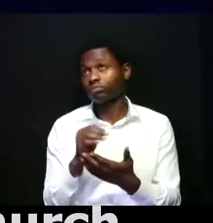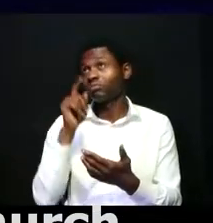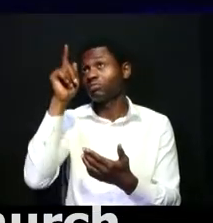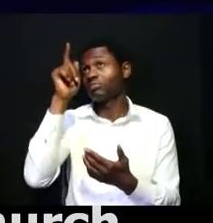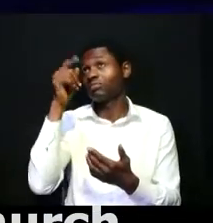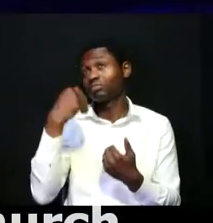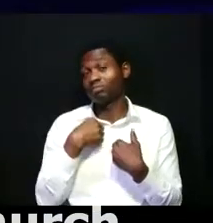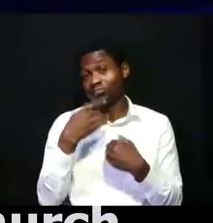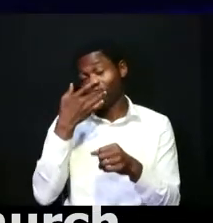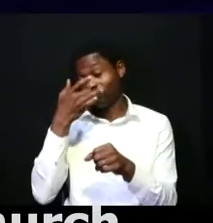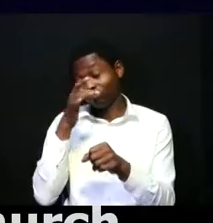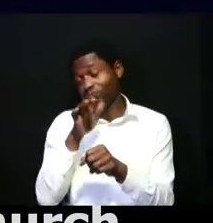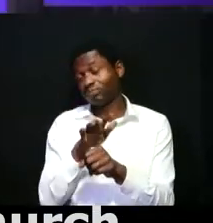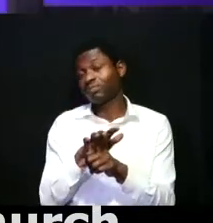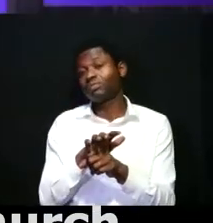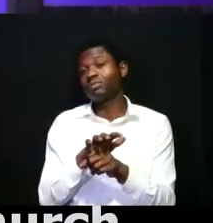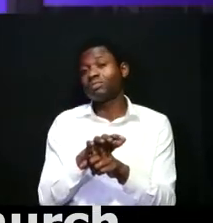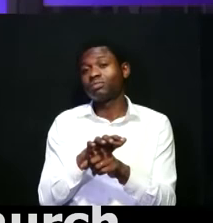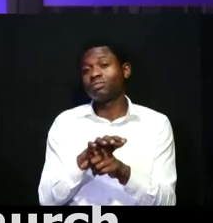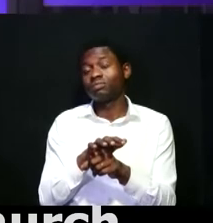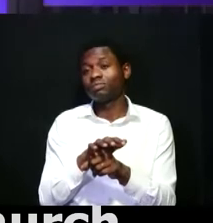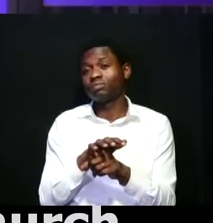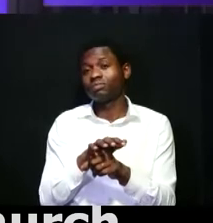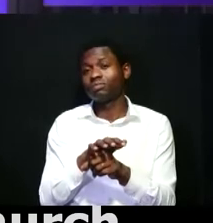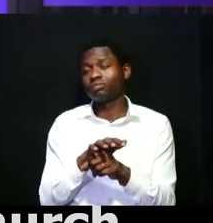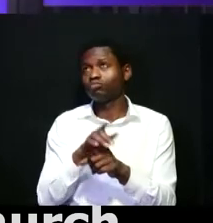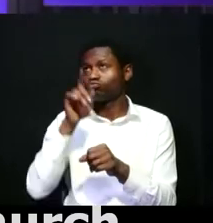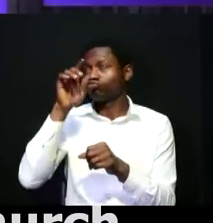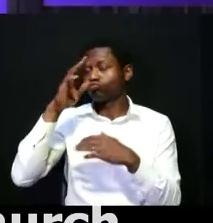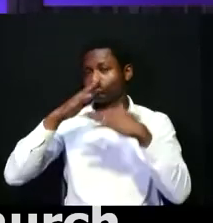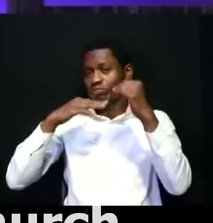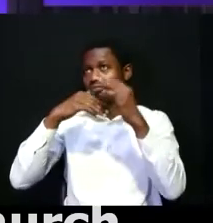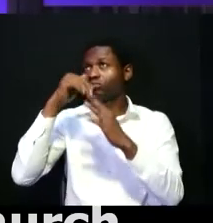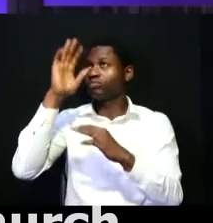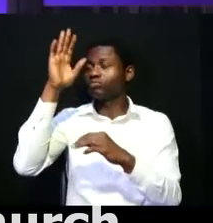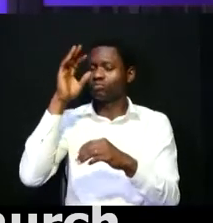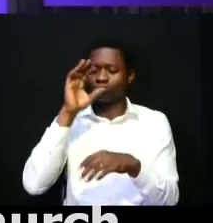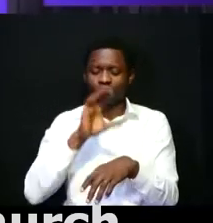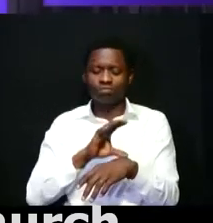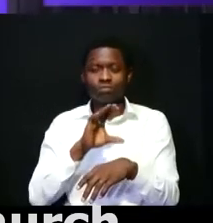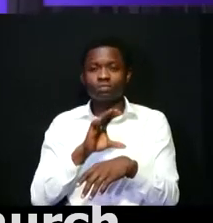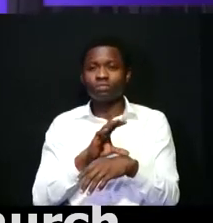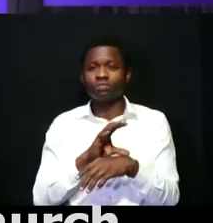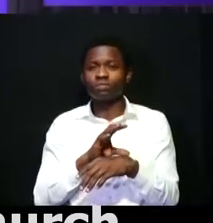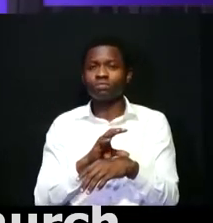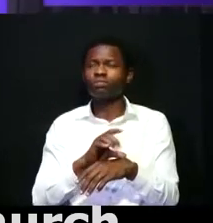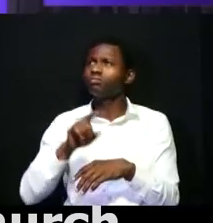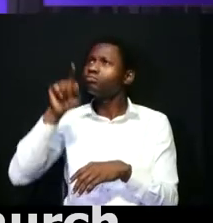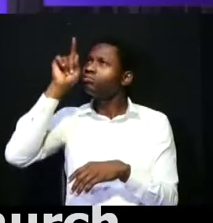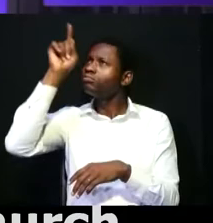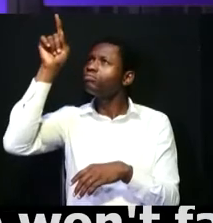has promised to build his church. He is